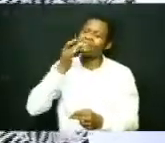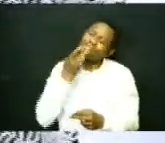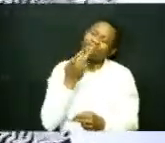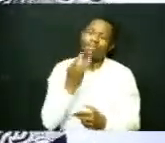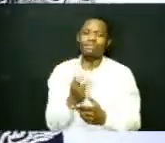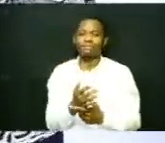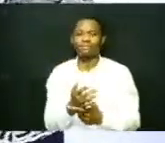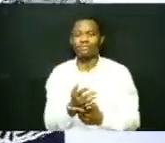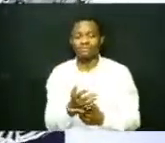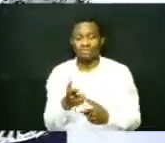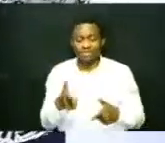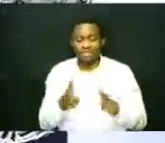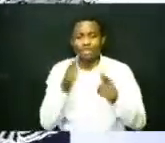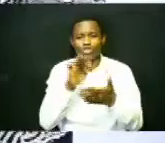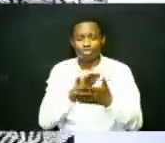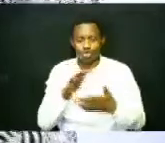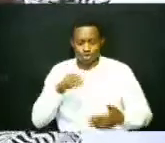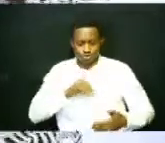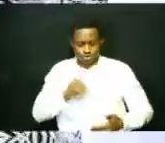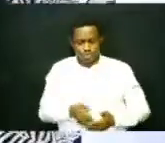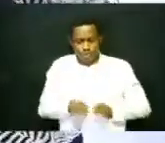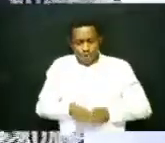favored. And let your womb open.